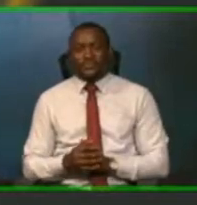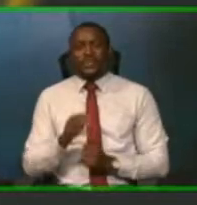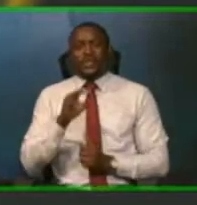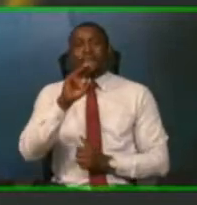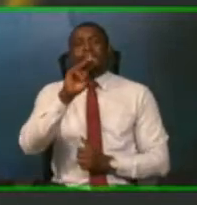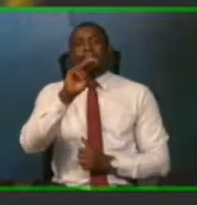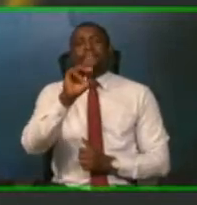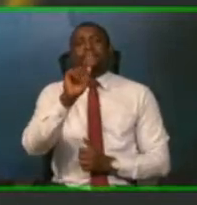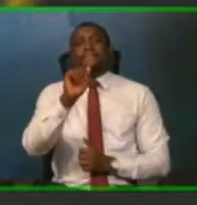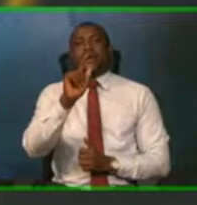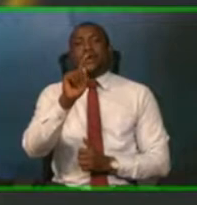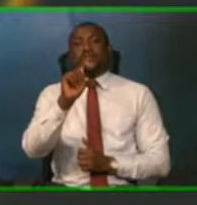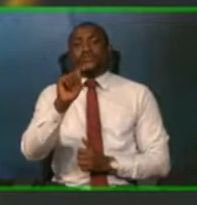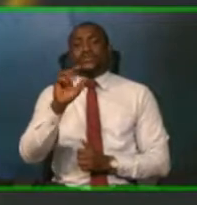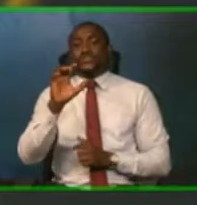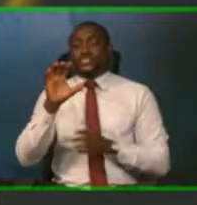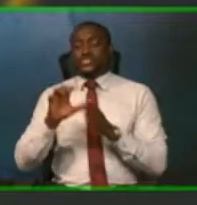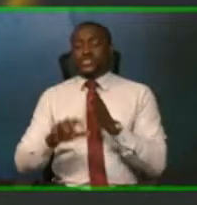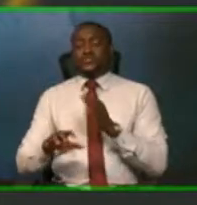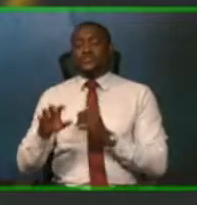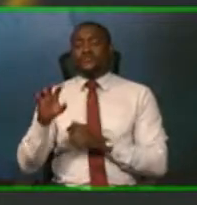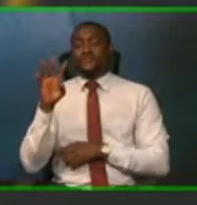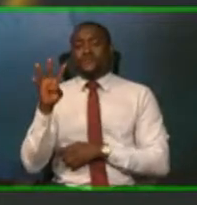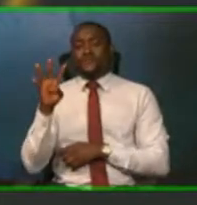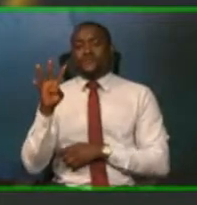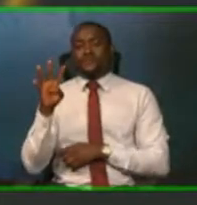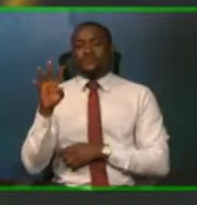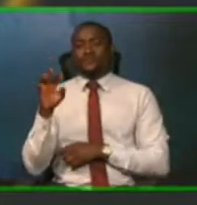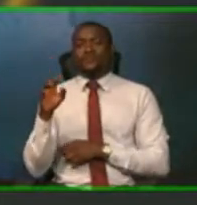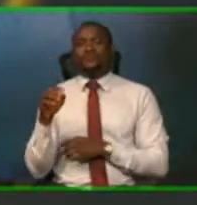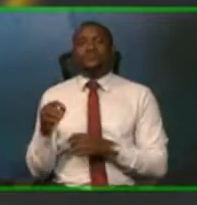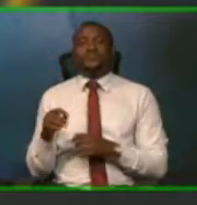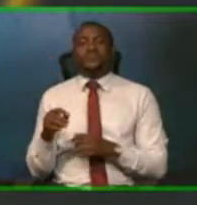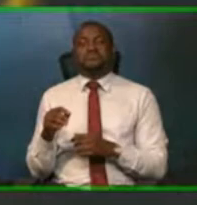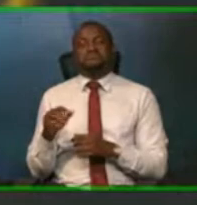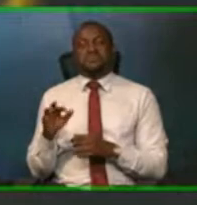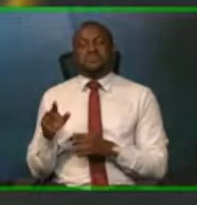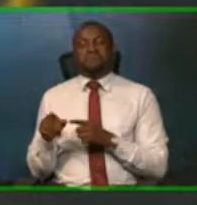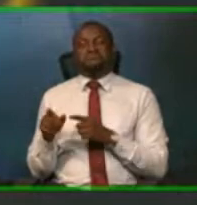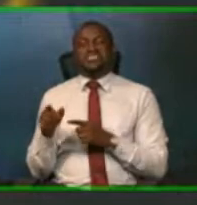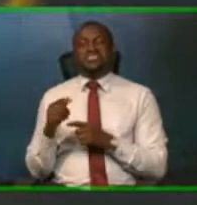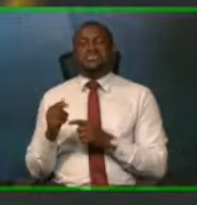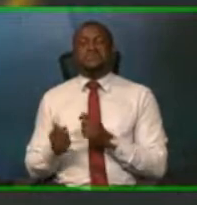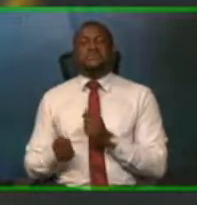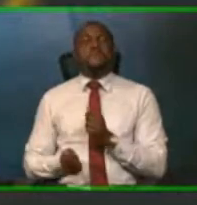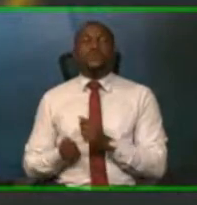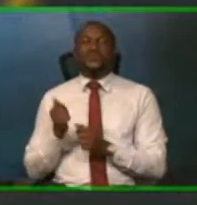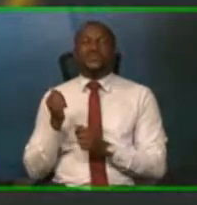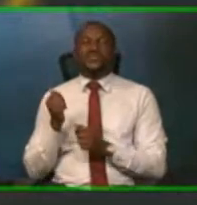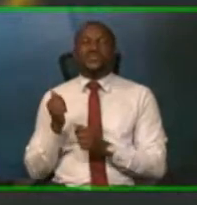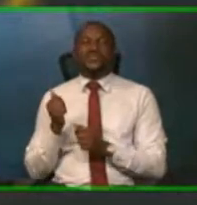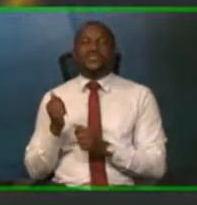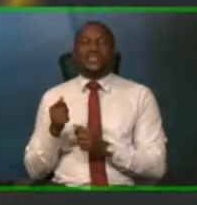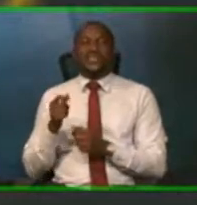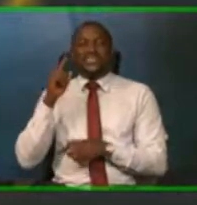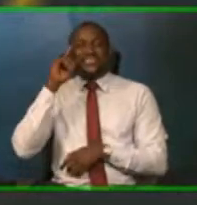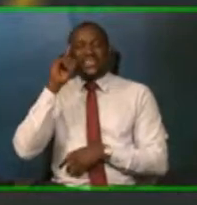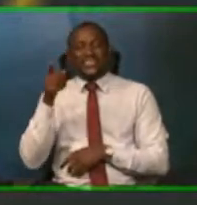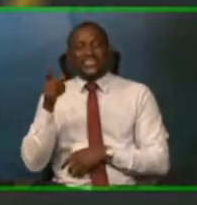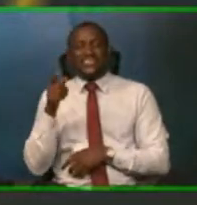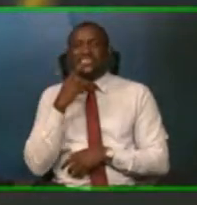Matthew chapter 4 probably gives the most, in my opinion, the most